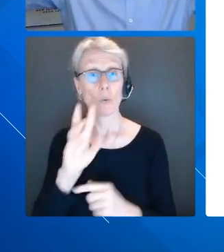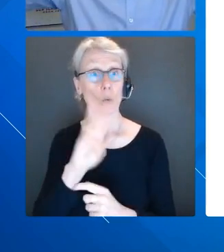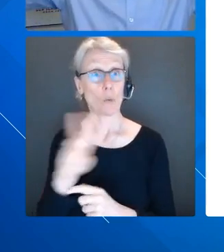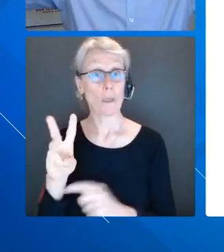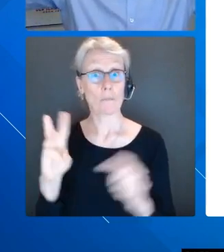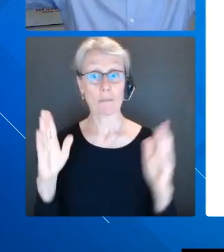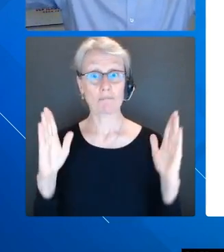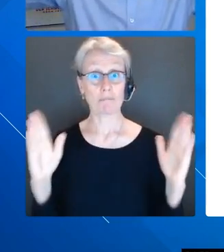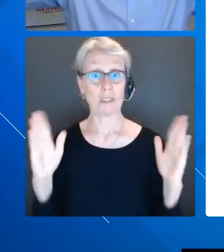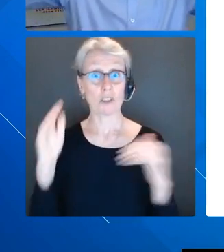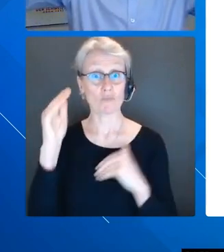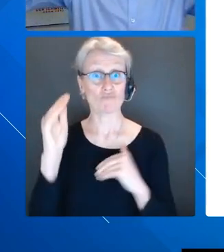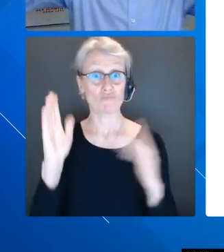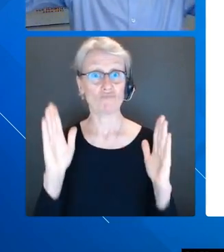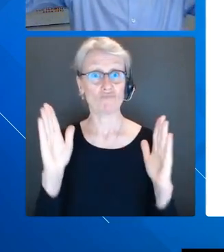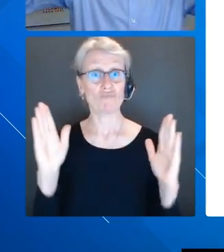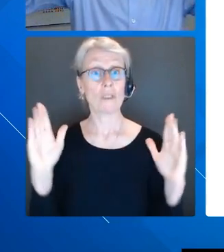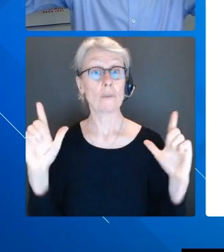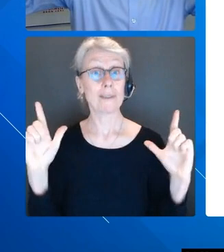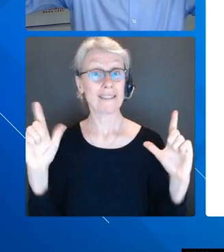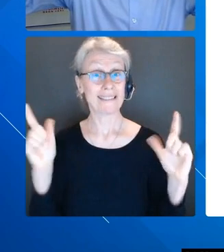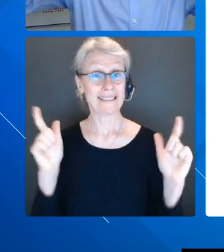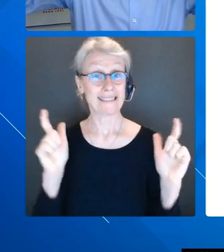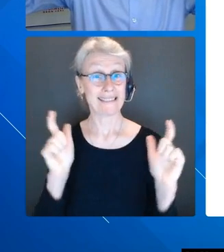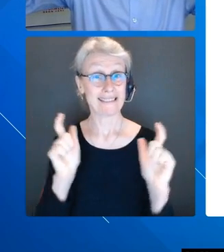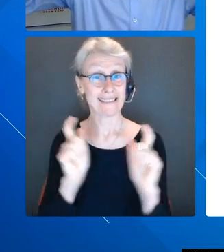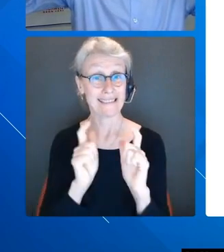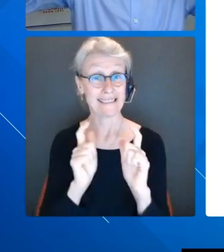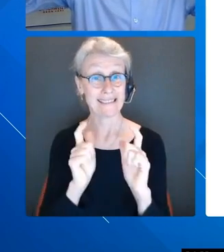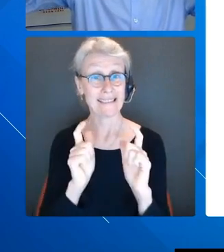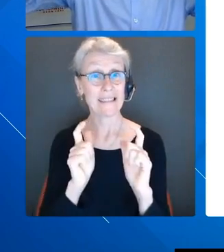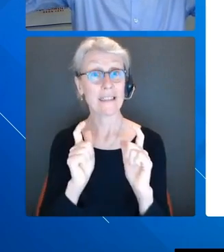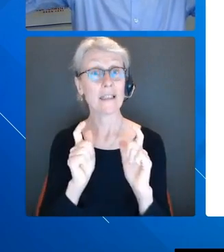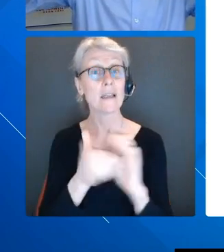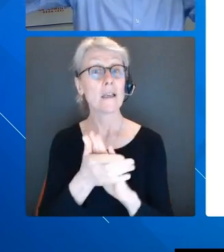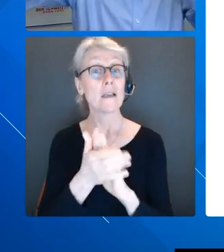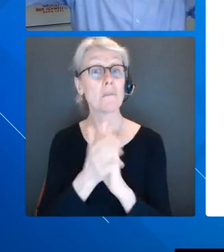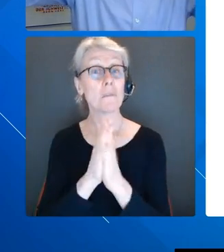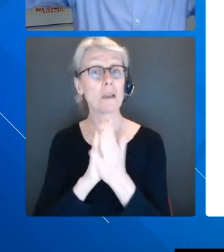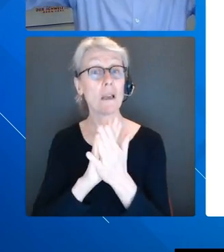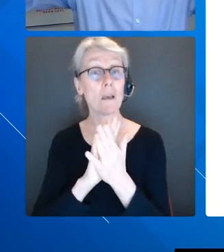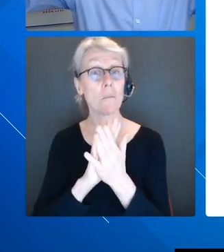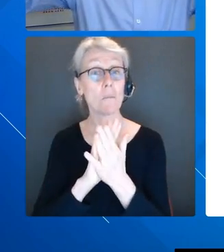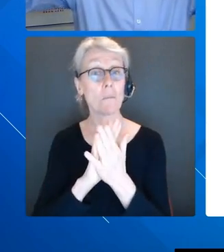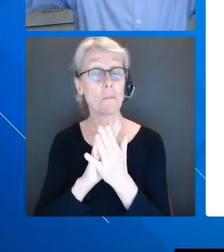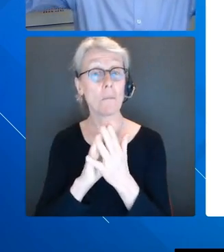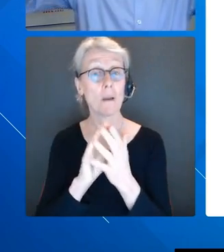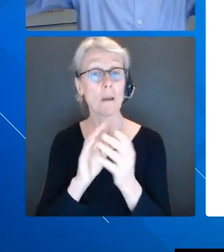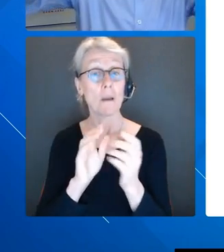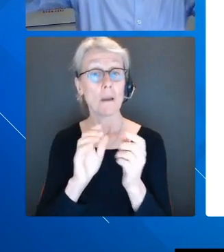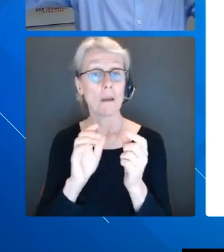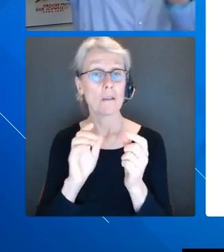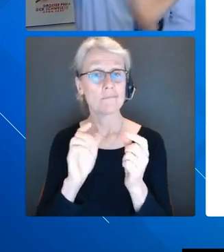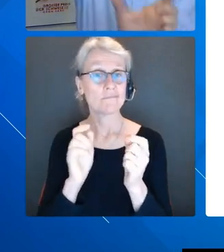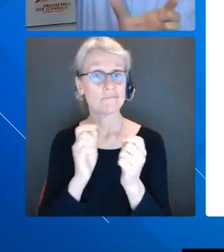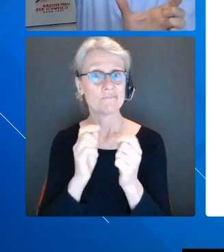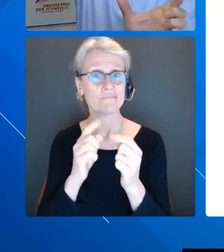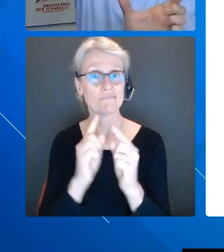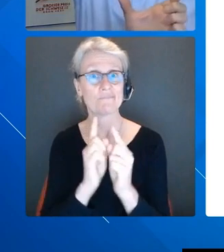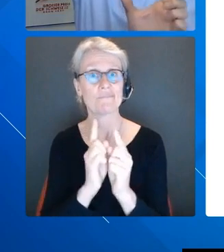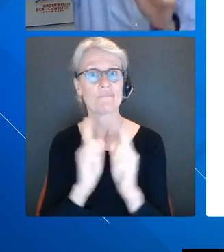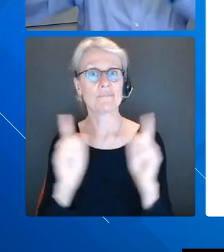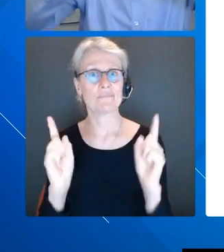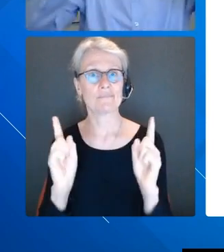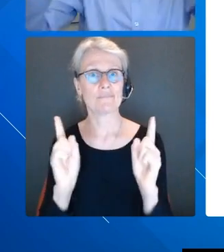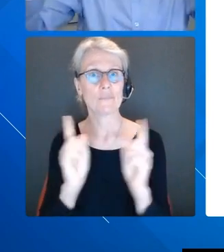this big. When it goes down to a certain breakpoint, it goes into a responsive view. It'll do tablet wide. And then when it goes smaller, it goes